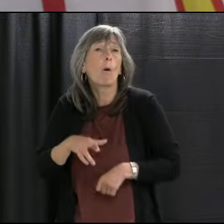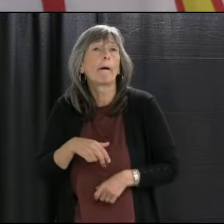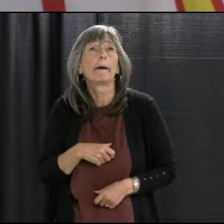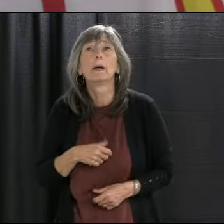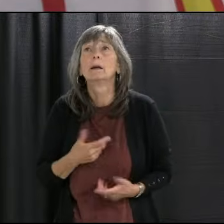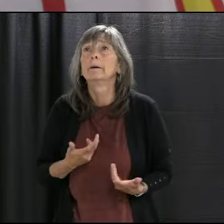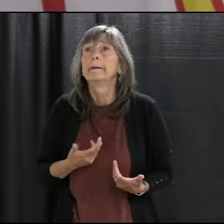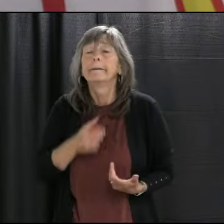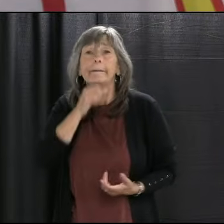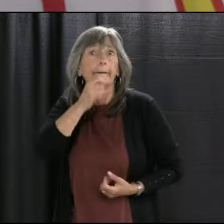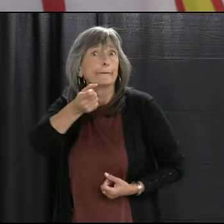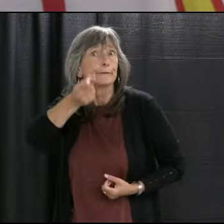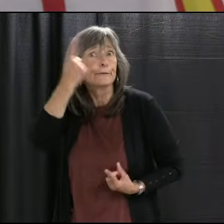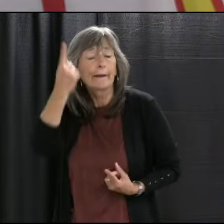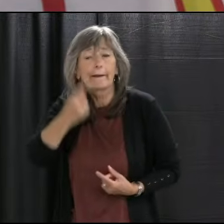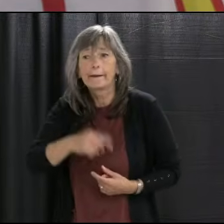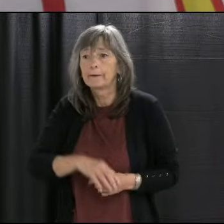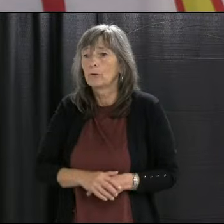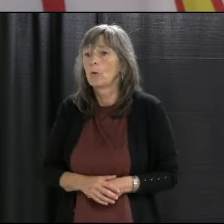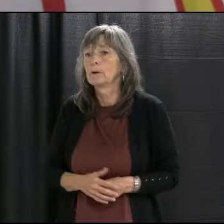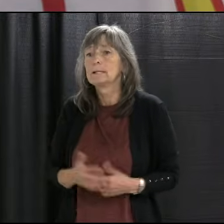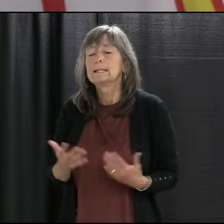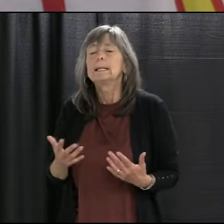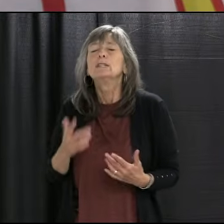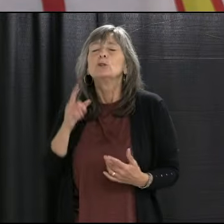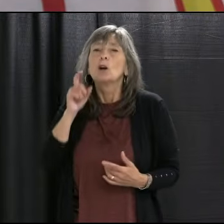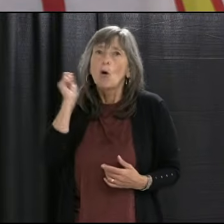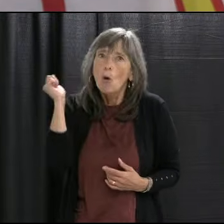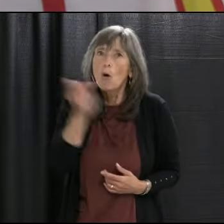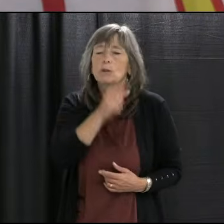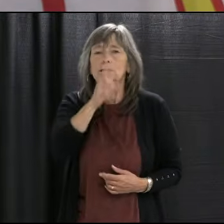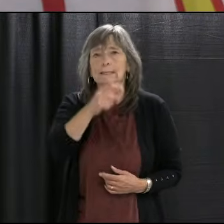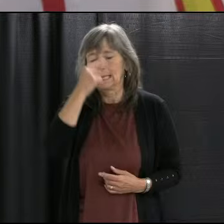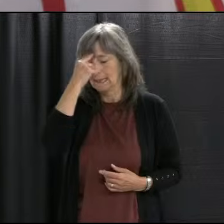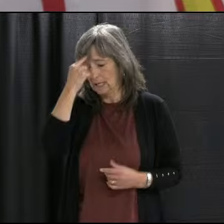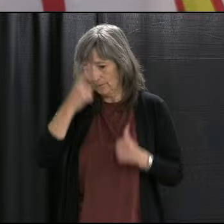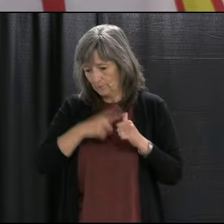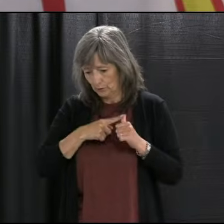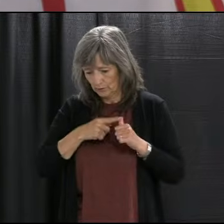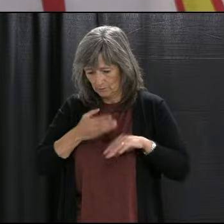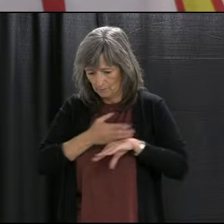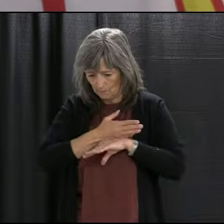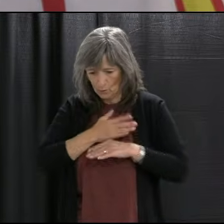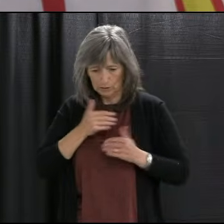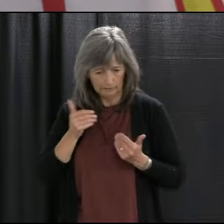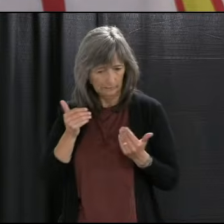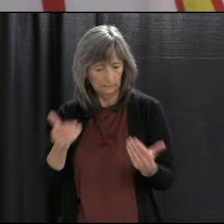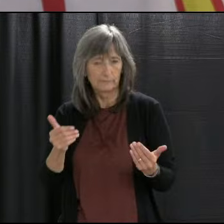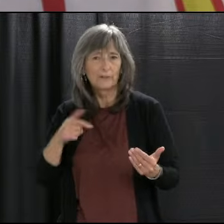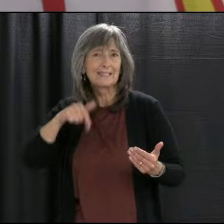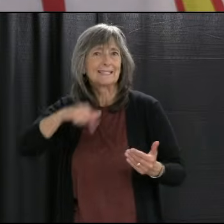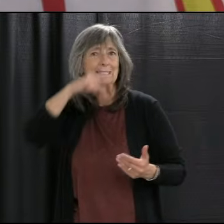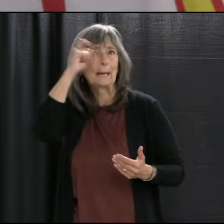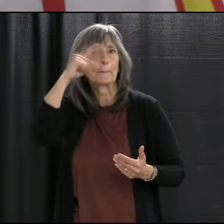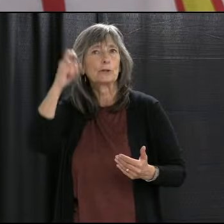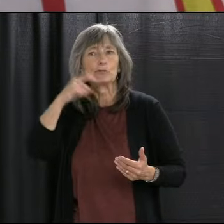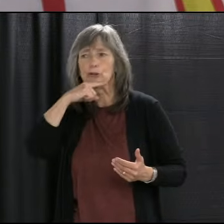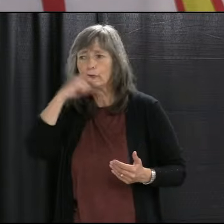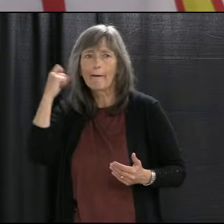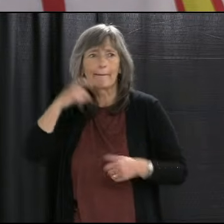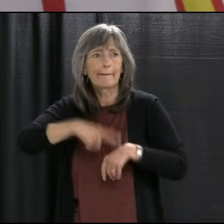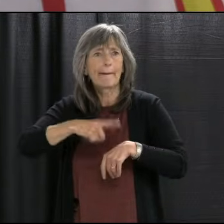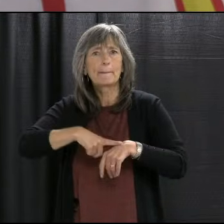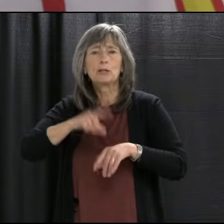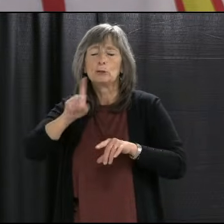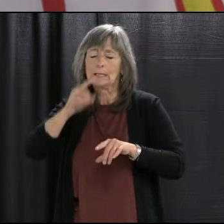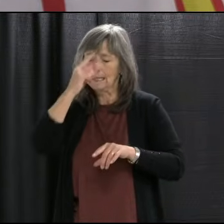that the consequences that can happen, everybody just needs to think about their actions throughout the summer and throughout the remaining period as we go through this serious wildfire